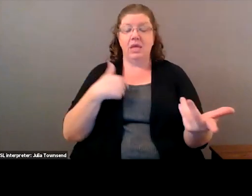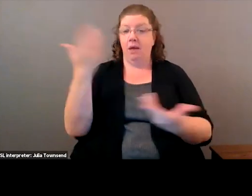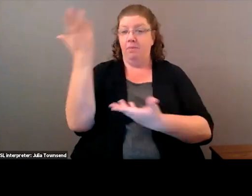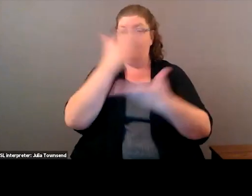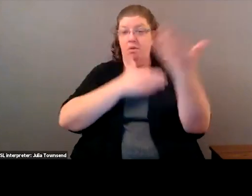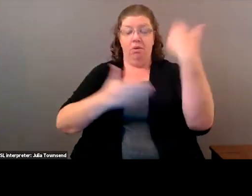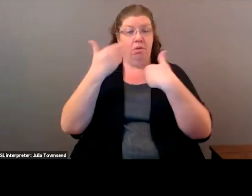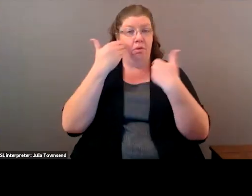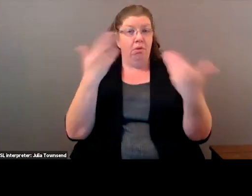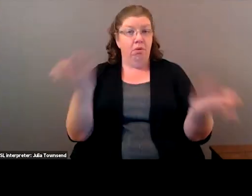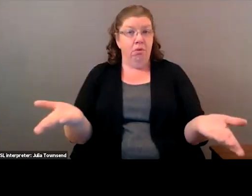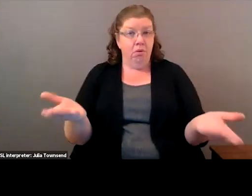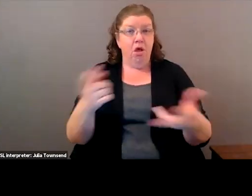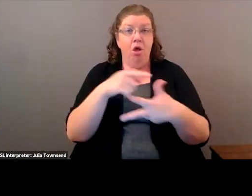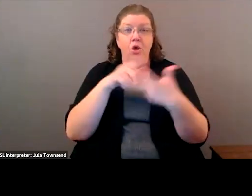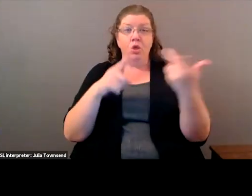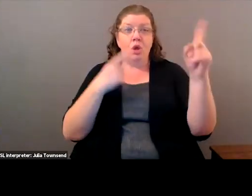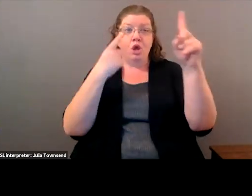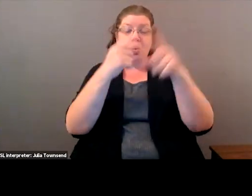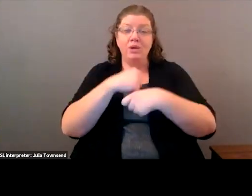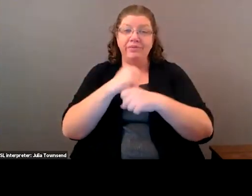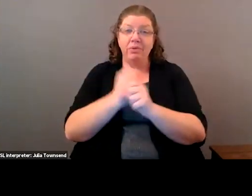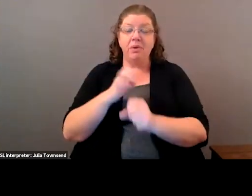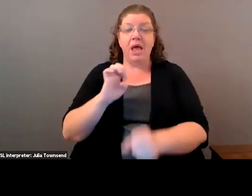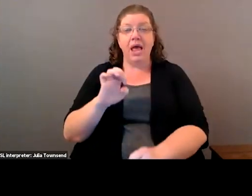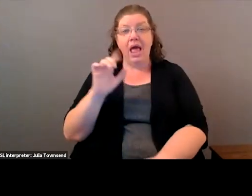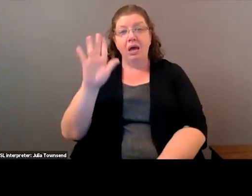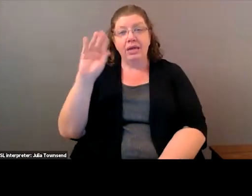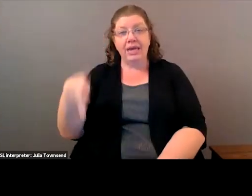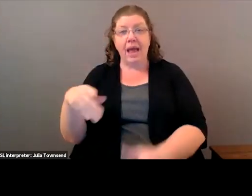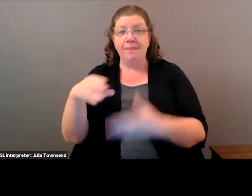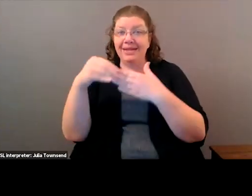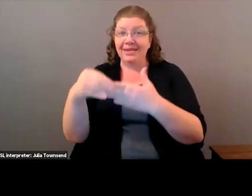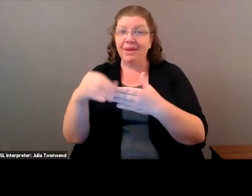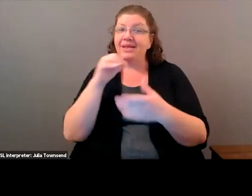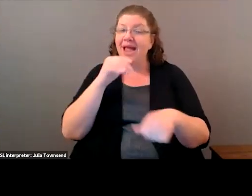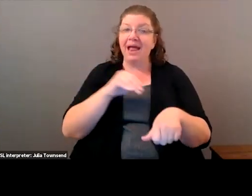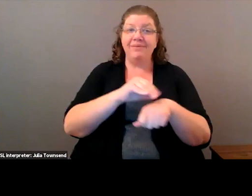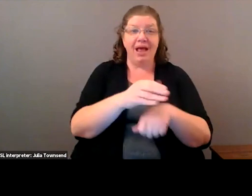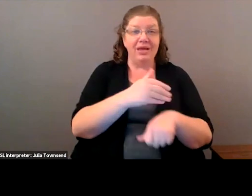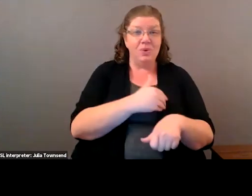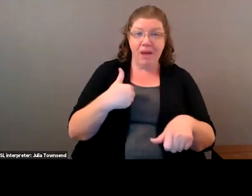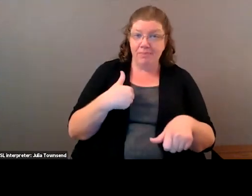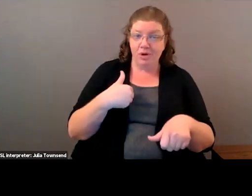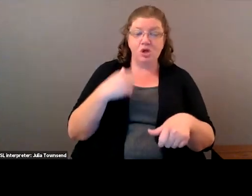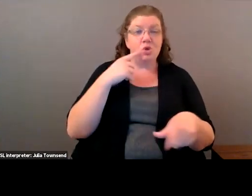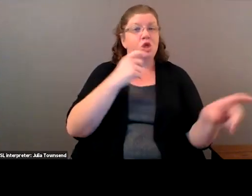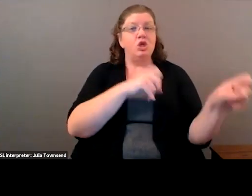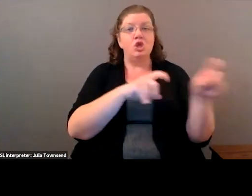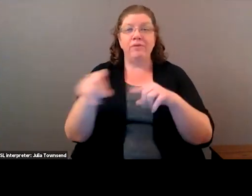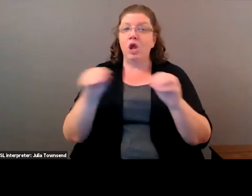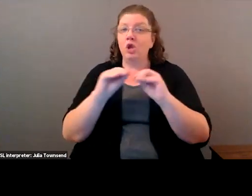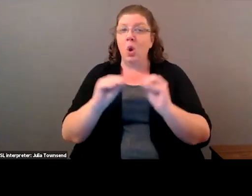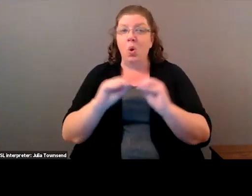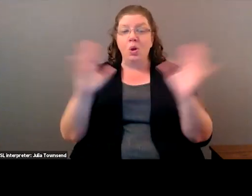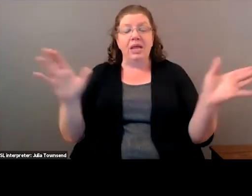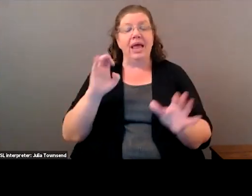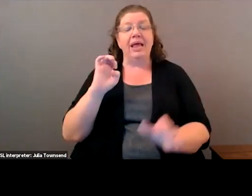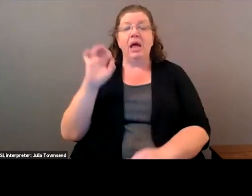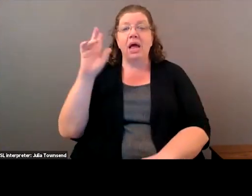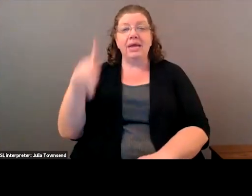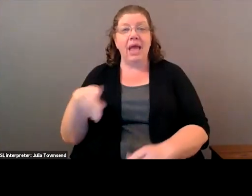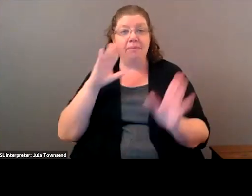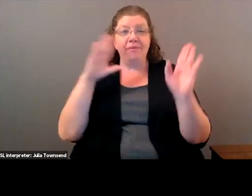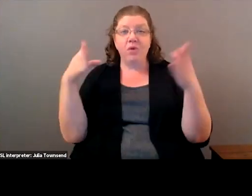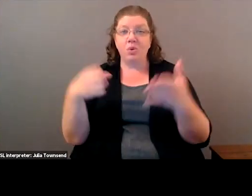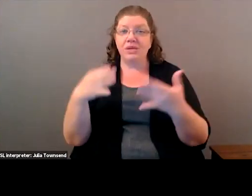From the 3 goals formulated by LCAP leadership and not the advisory members, to the survey that has no clear LCAP focus, and at this